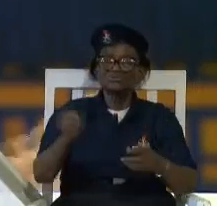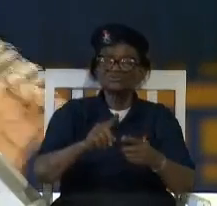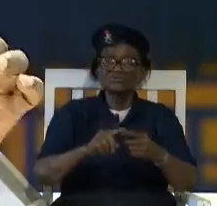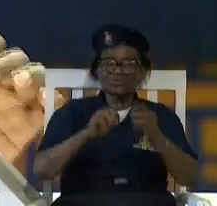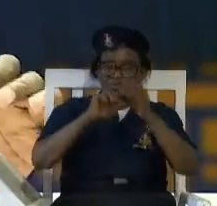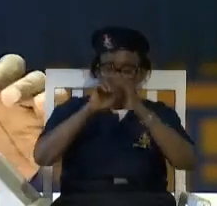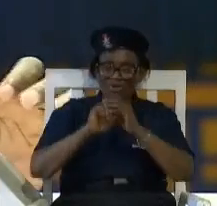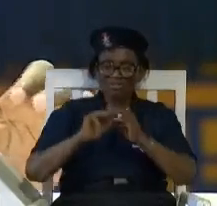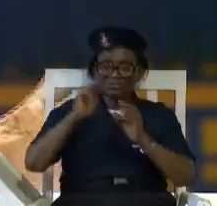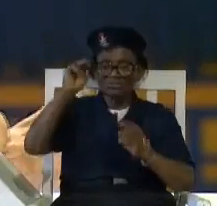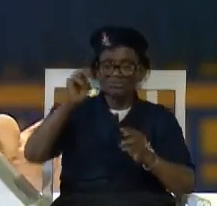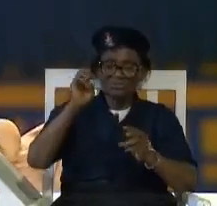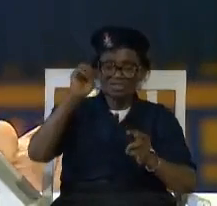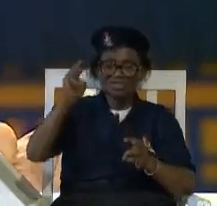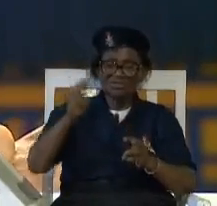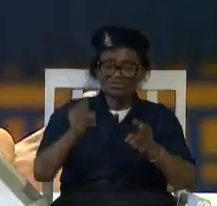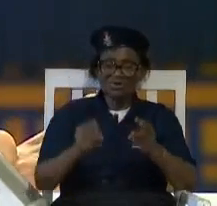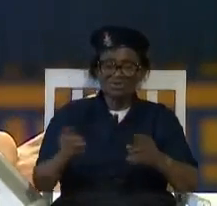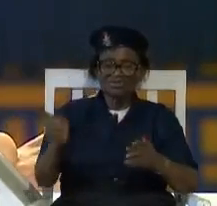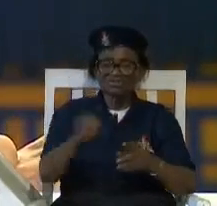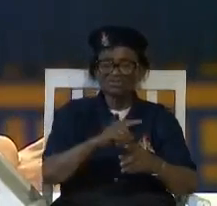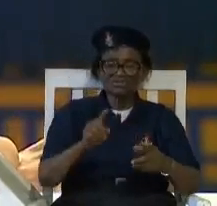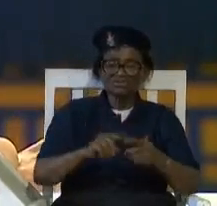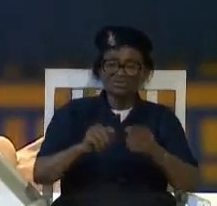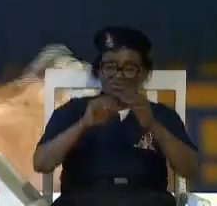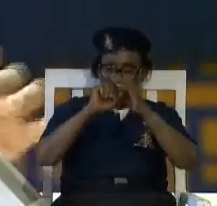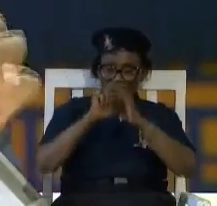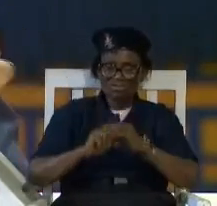worshipped. He wants you to worship him